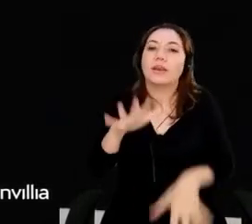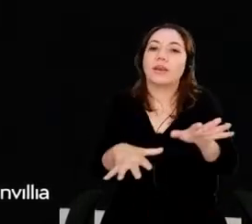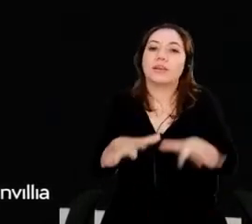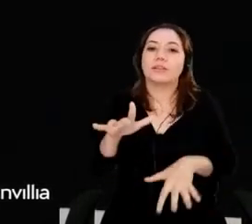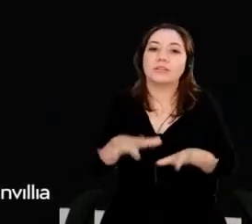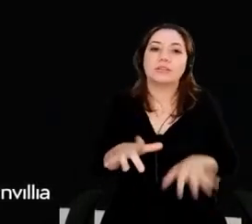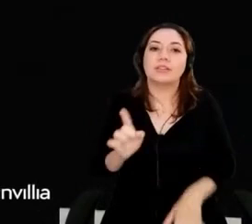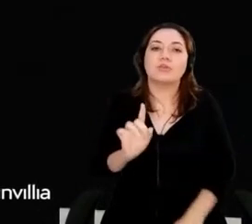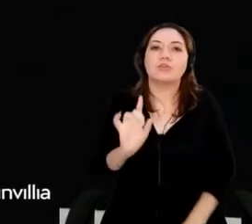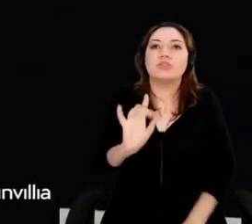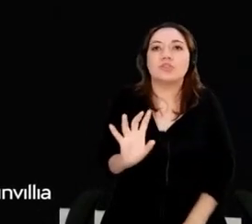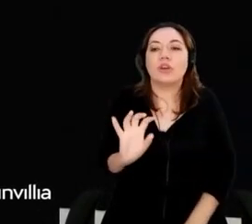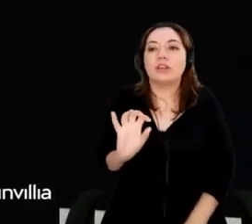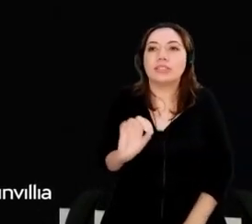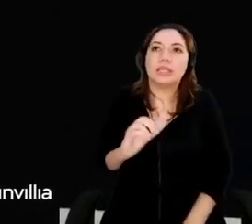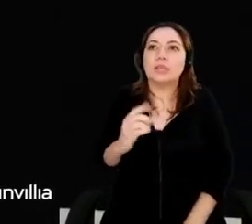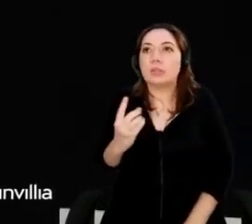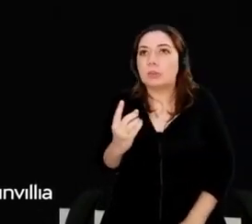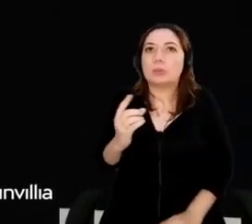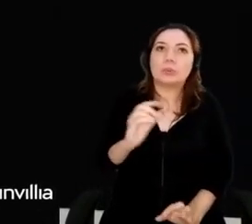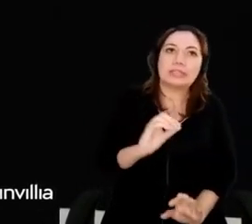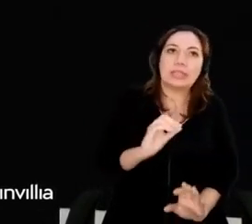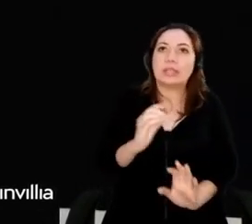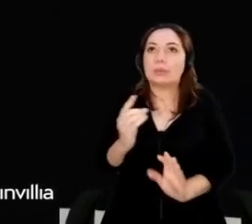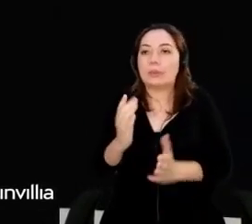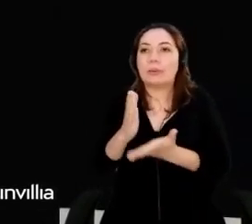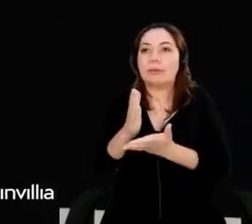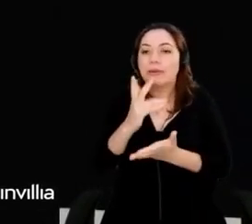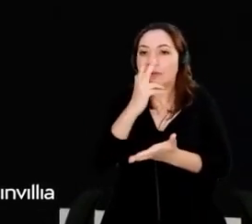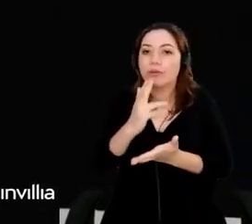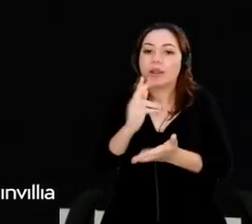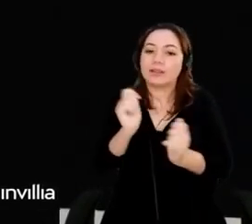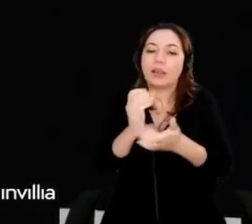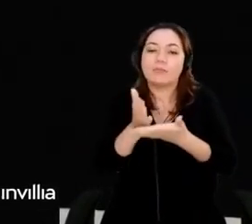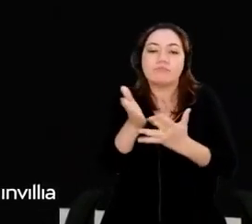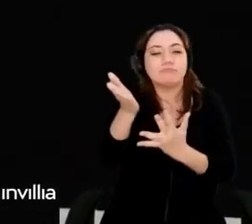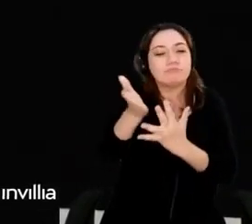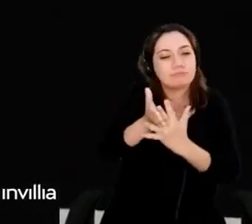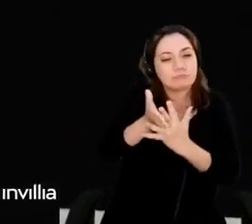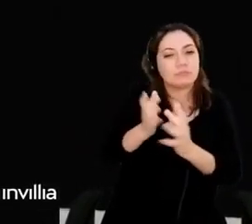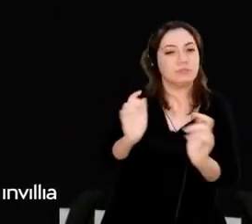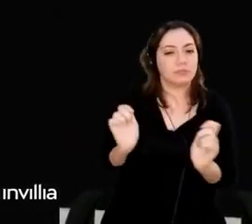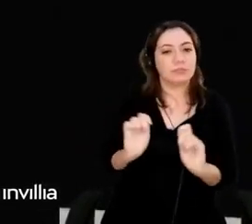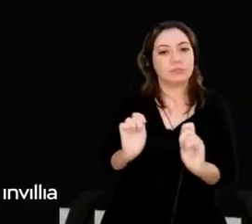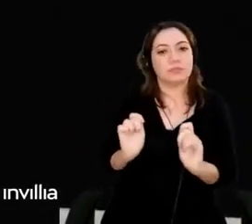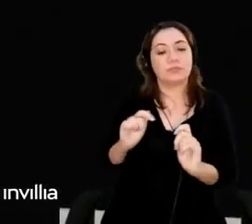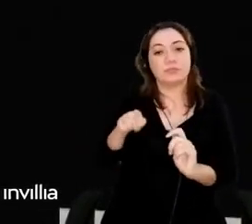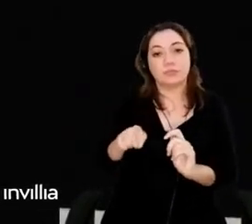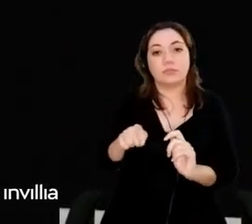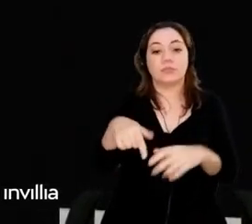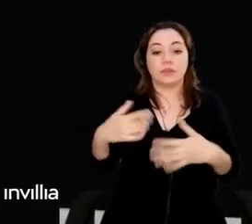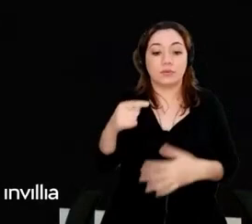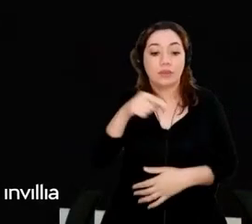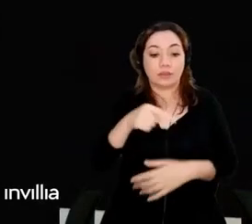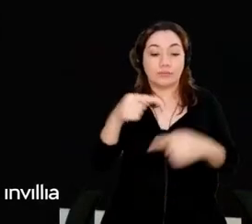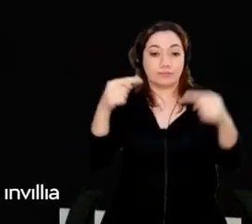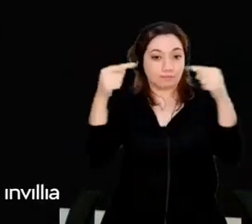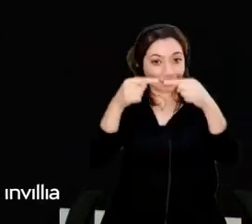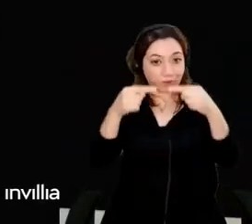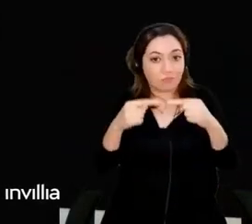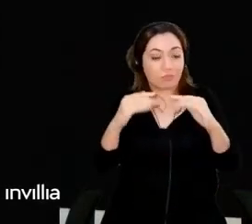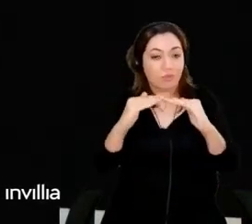but some value in between. And so alignment is challenging. But